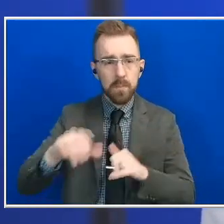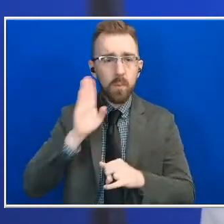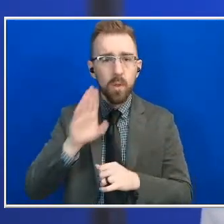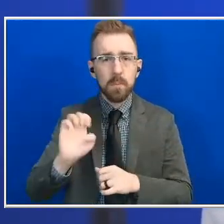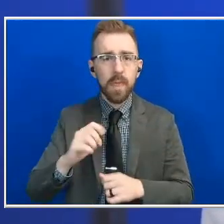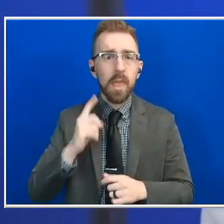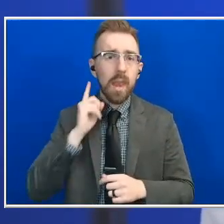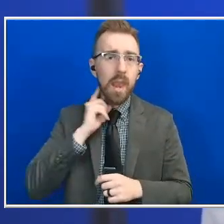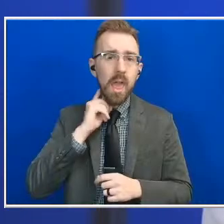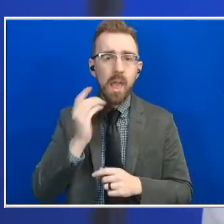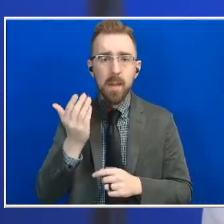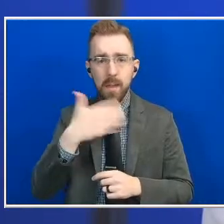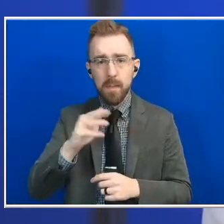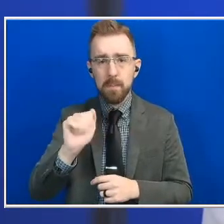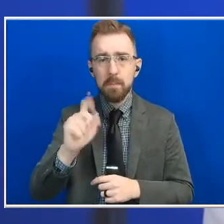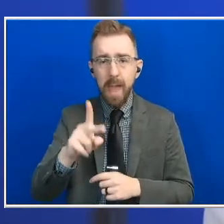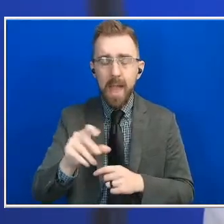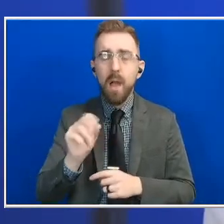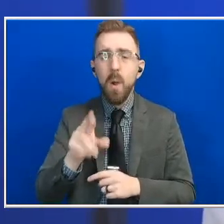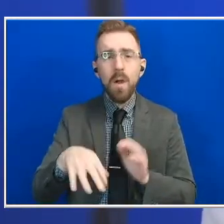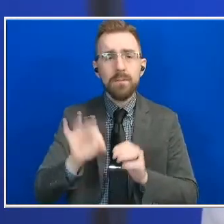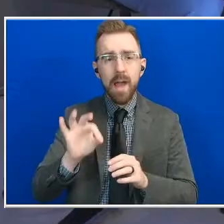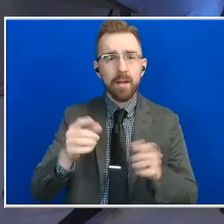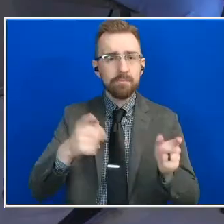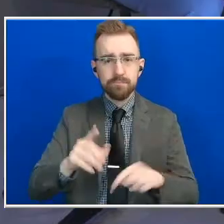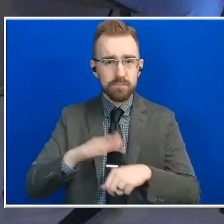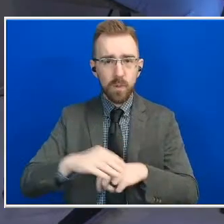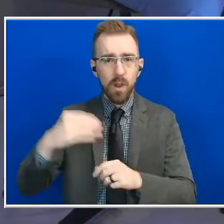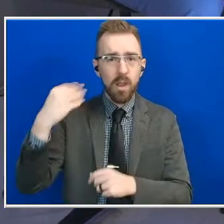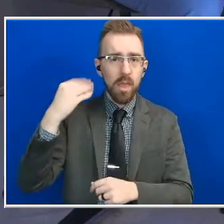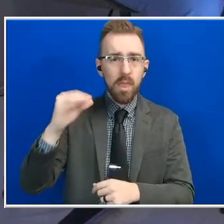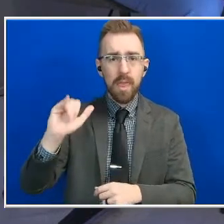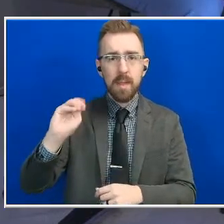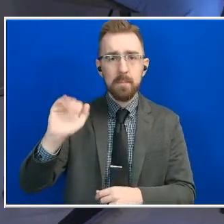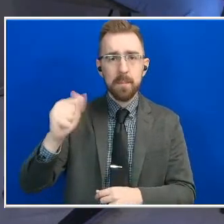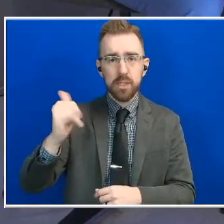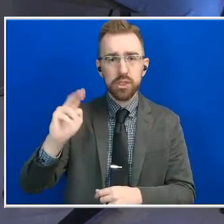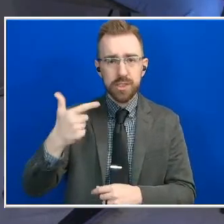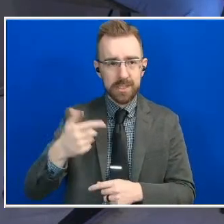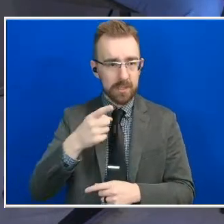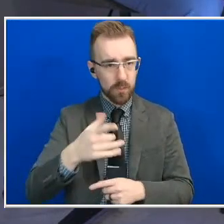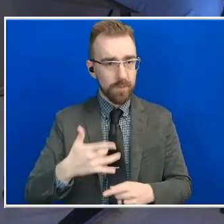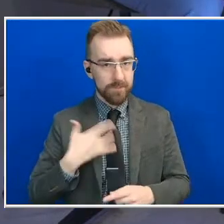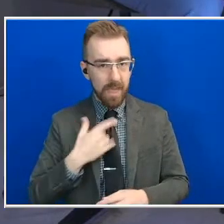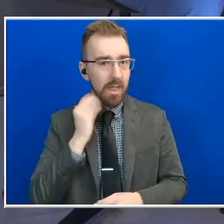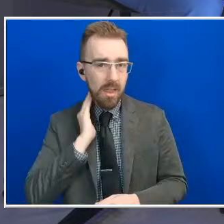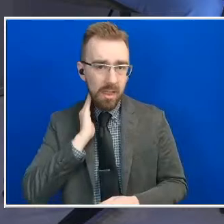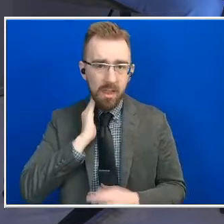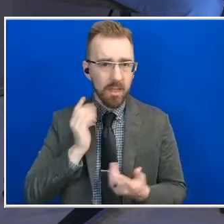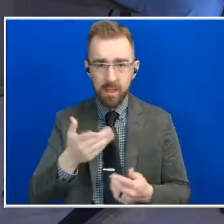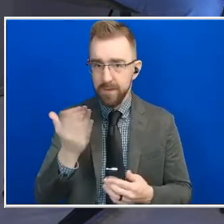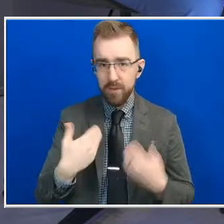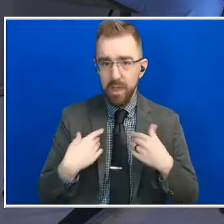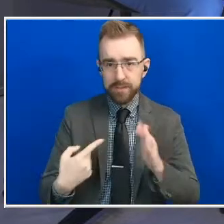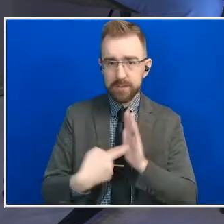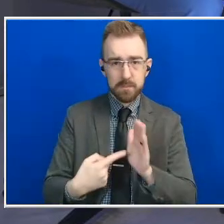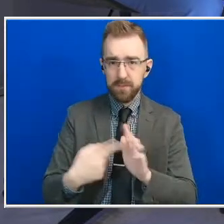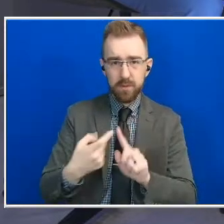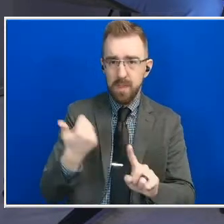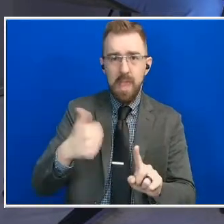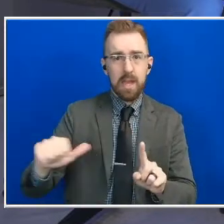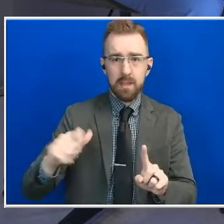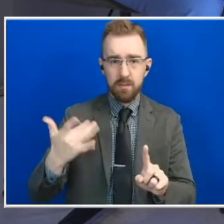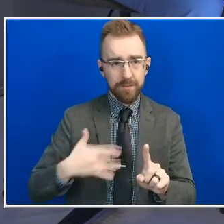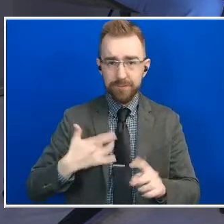or oftentimes it's found incidentally on imaging. And that's what you just felt it? Yeah, I've never had a single symptom from any of it. It always felt good? You always felt